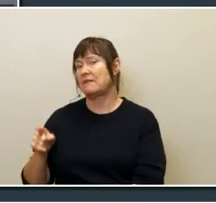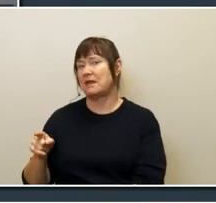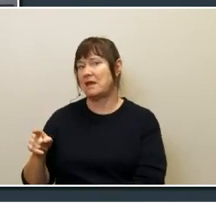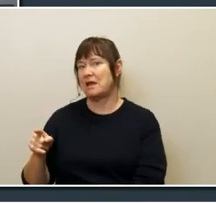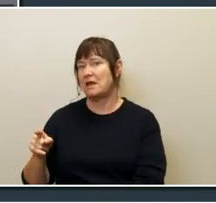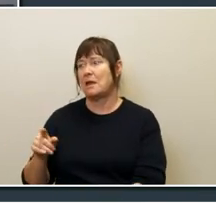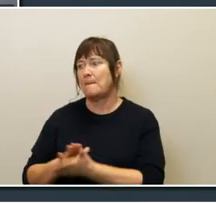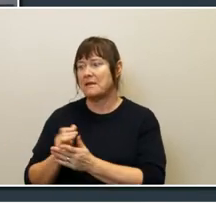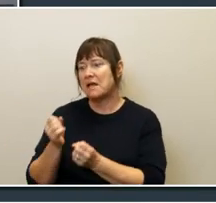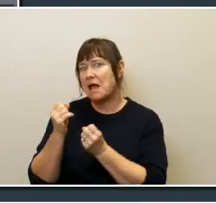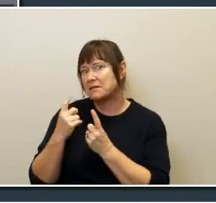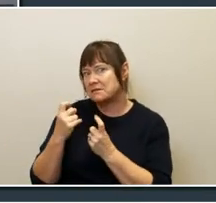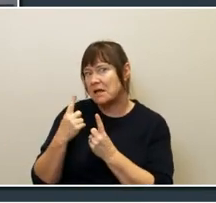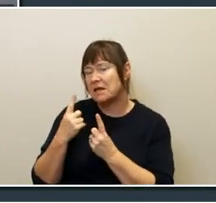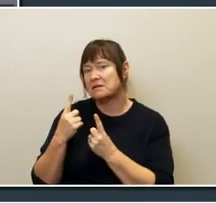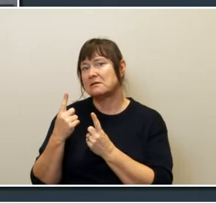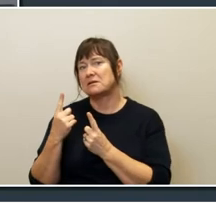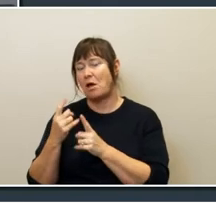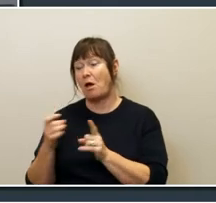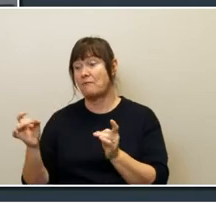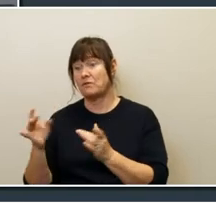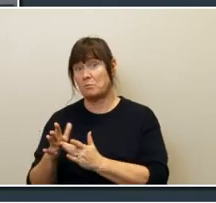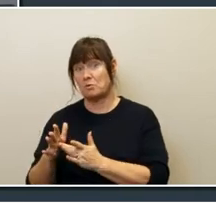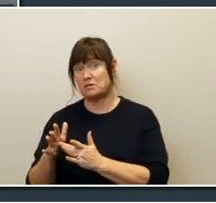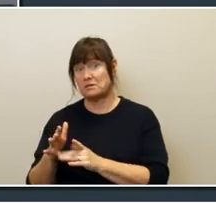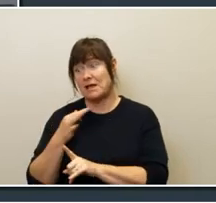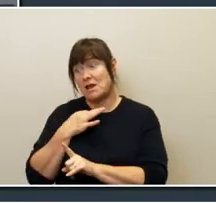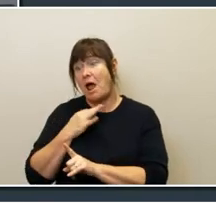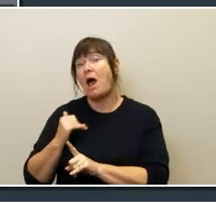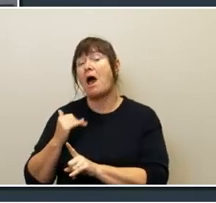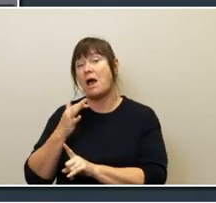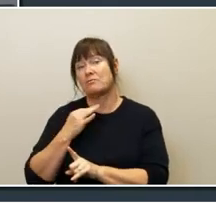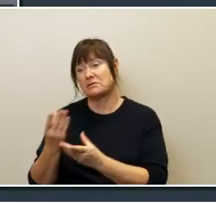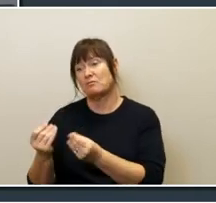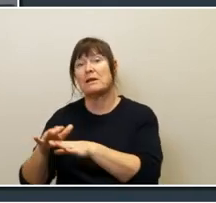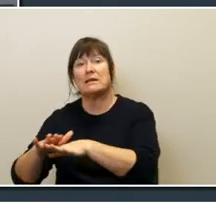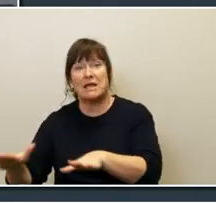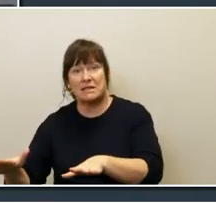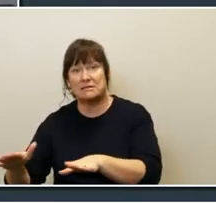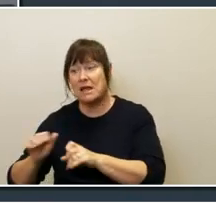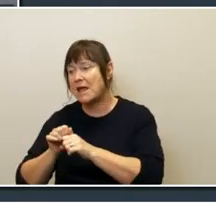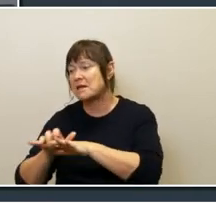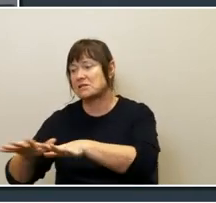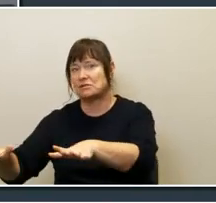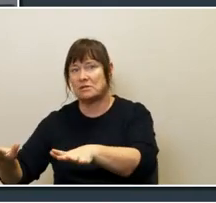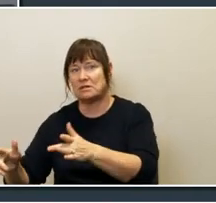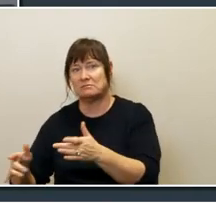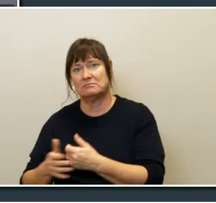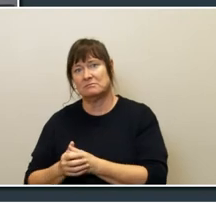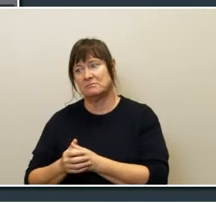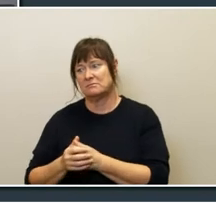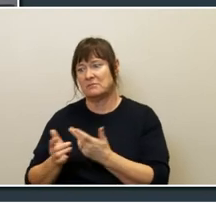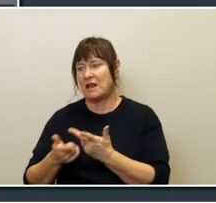given me an insight and understanding of the importance and vulnerability of wetlands and estuaries and other